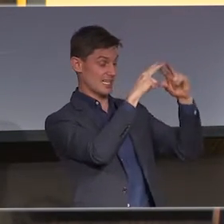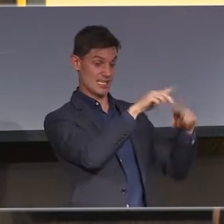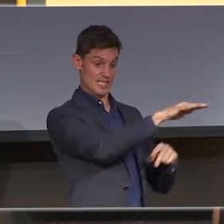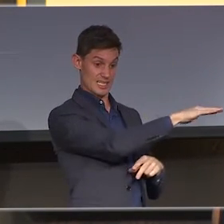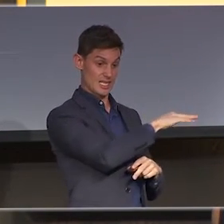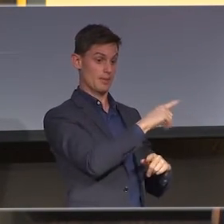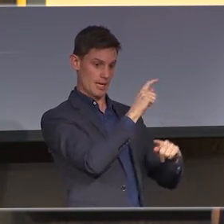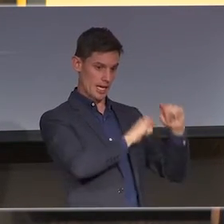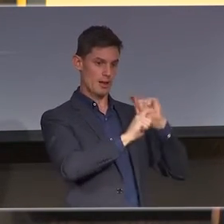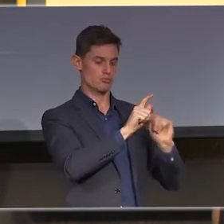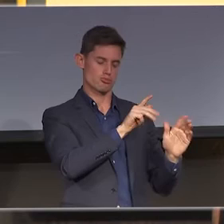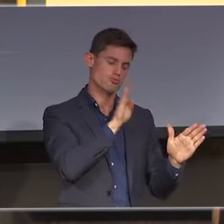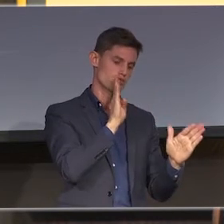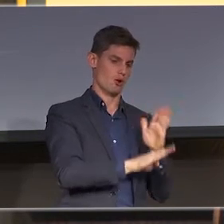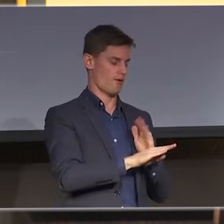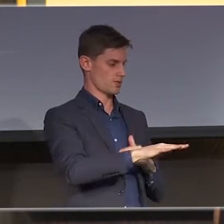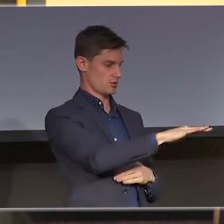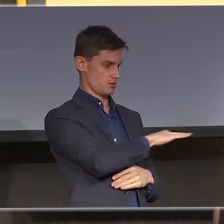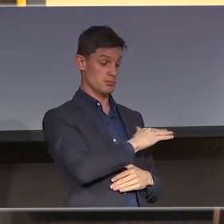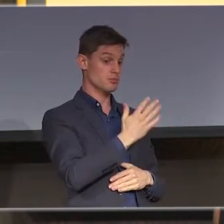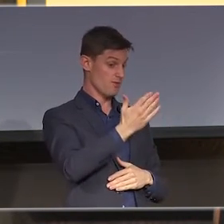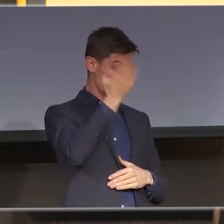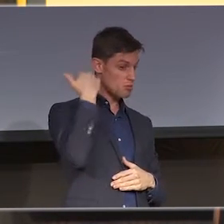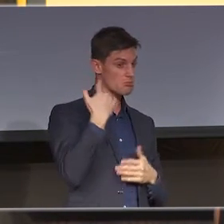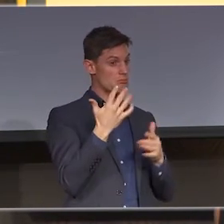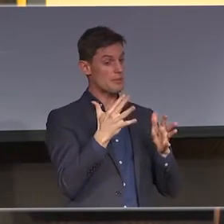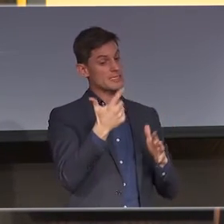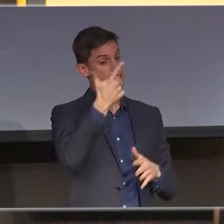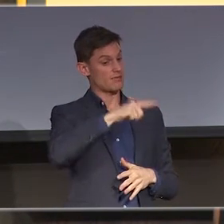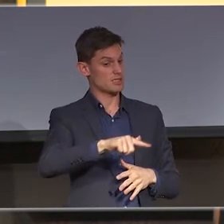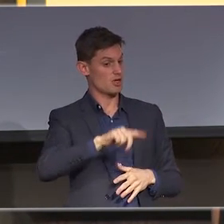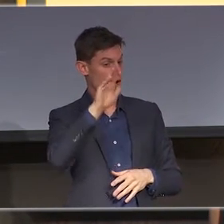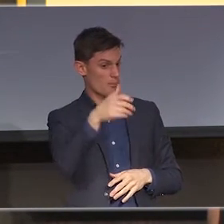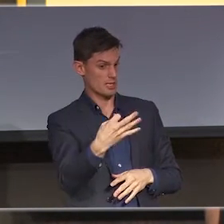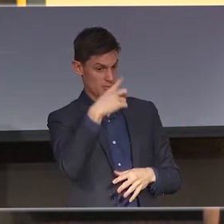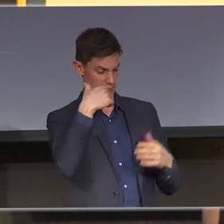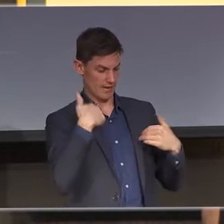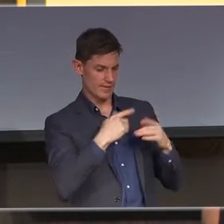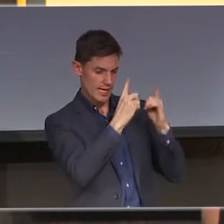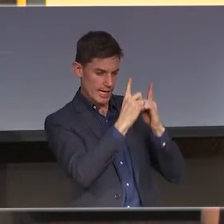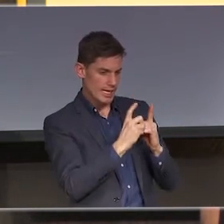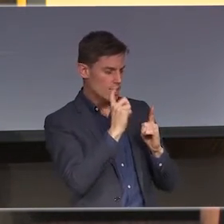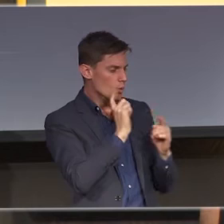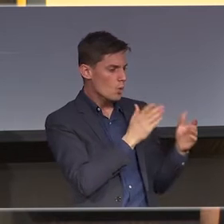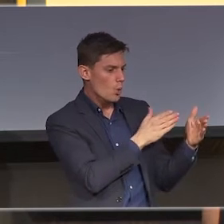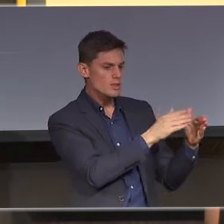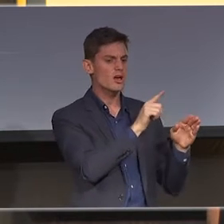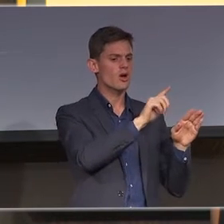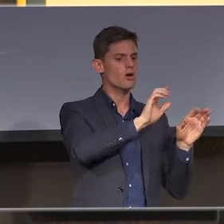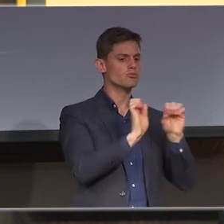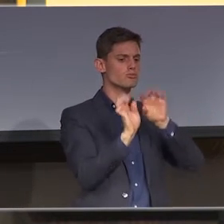successfully privatised and there used to be about 70 homeless people living and sleeping in a park fairly close to the harbour near the Opera House, she